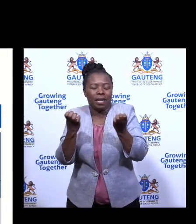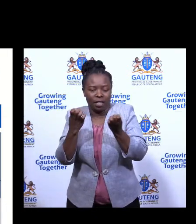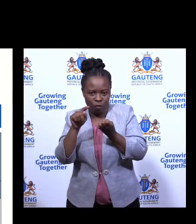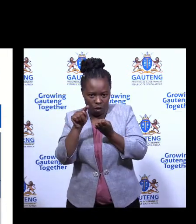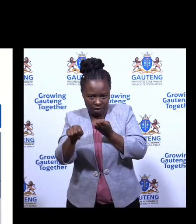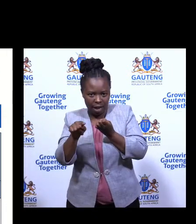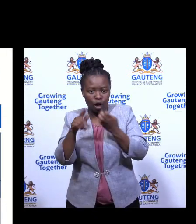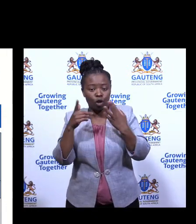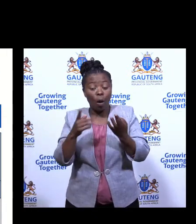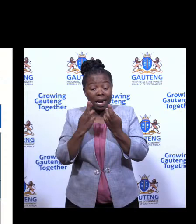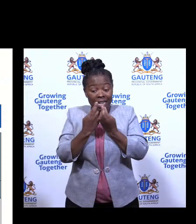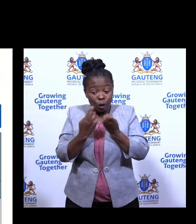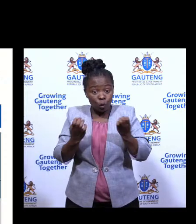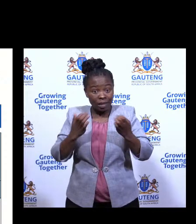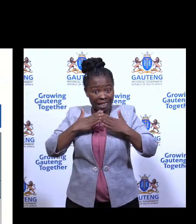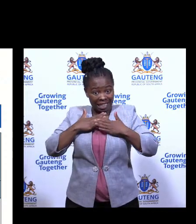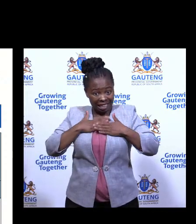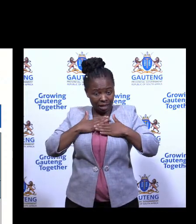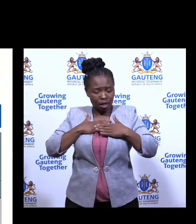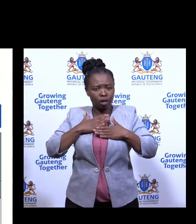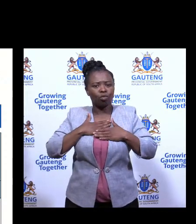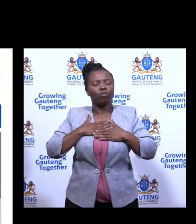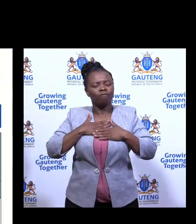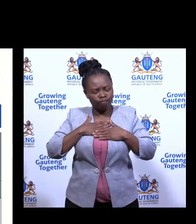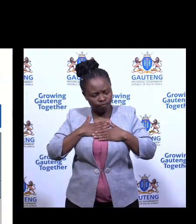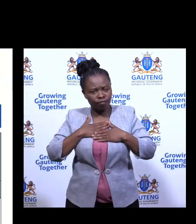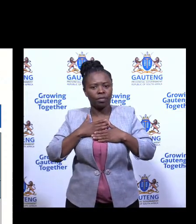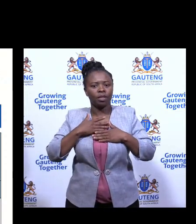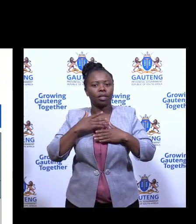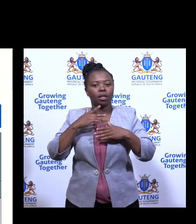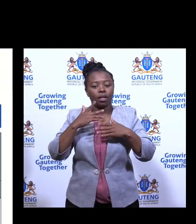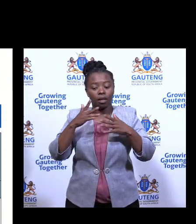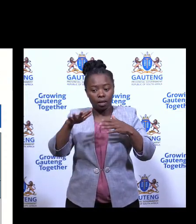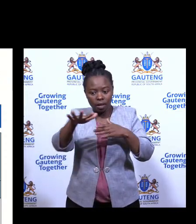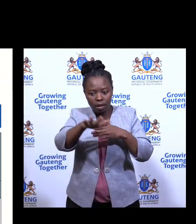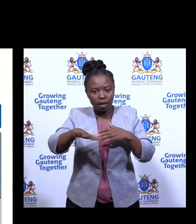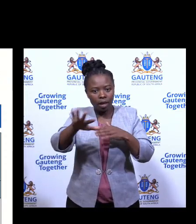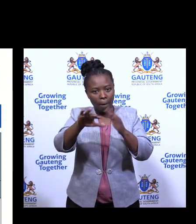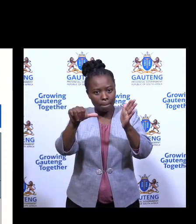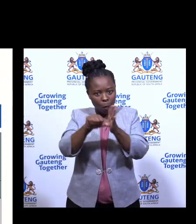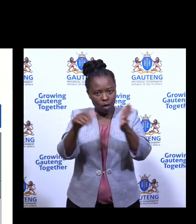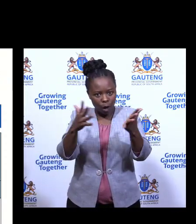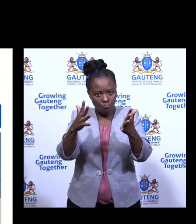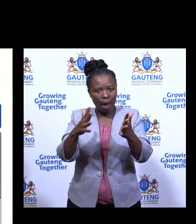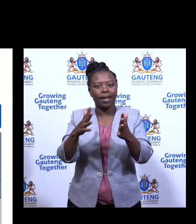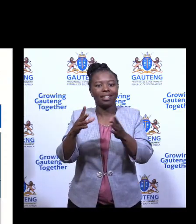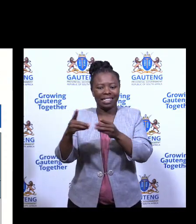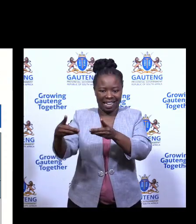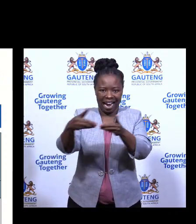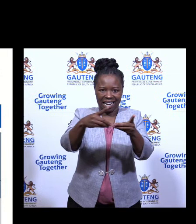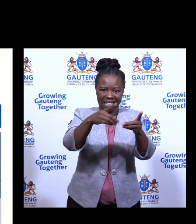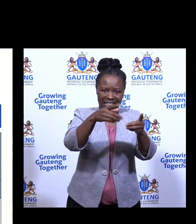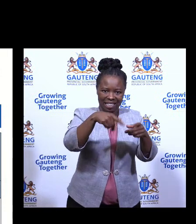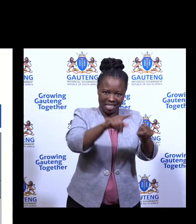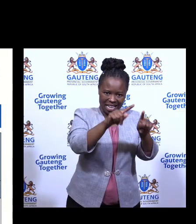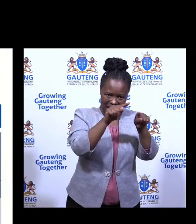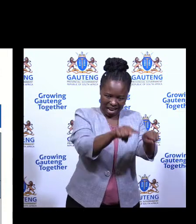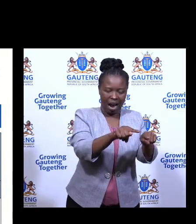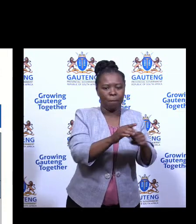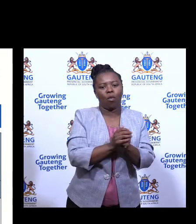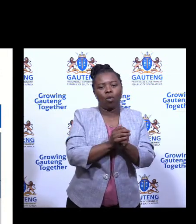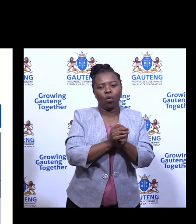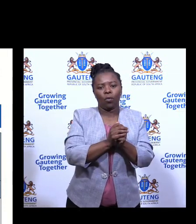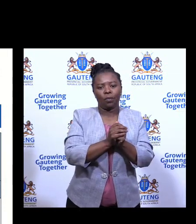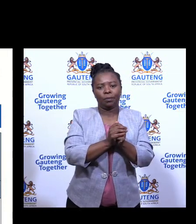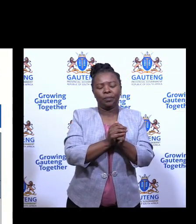our resources need to be directed to where it matters most. You listened to this. It came